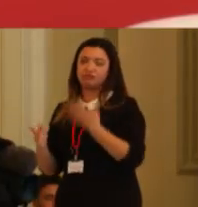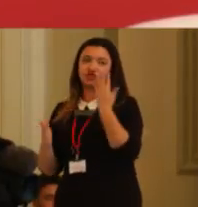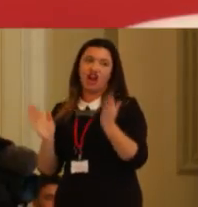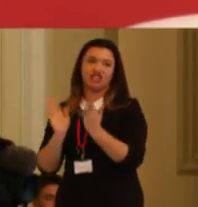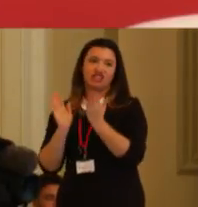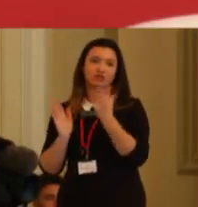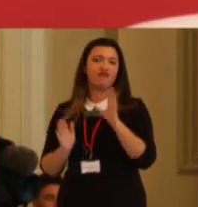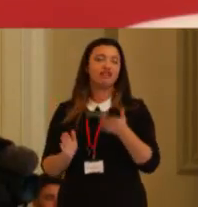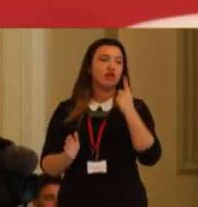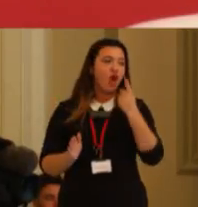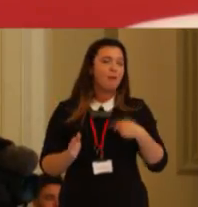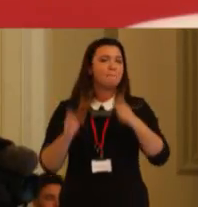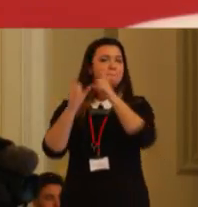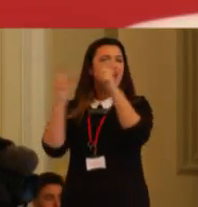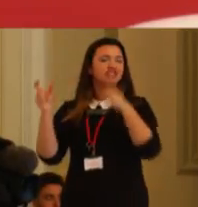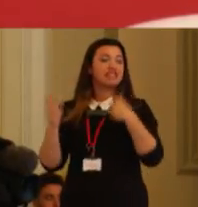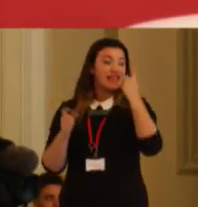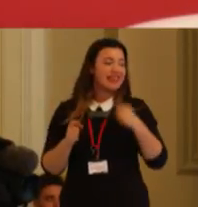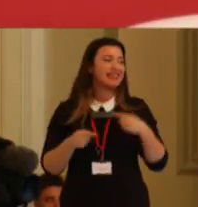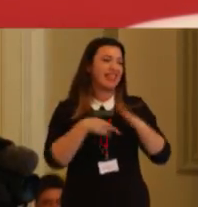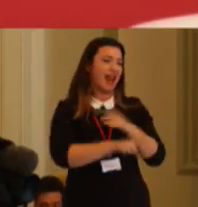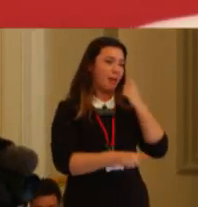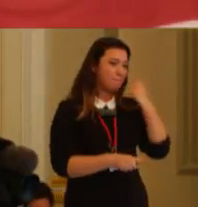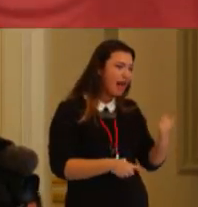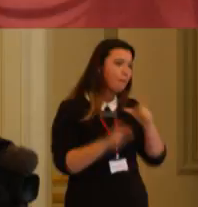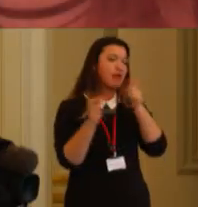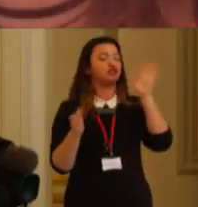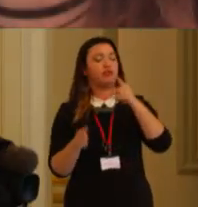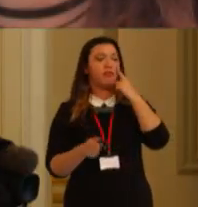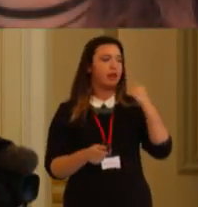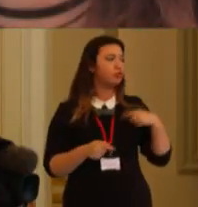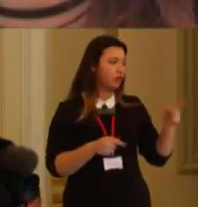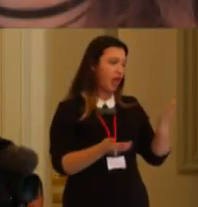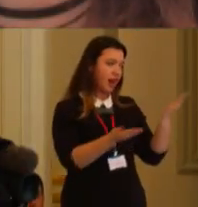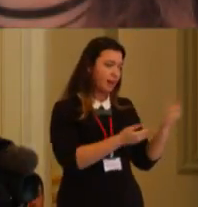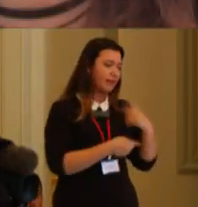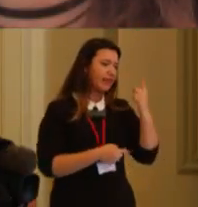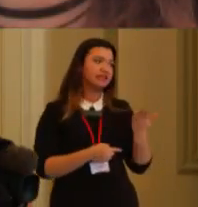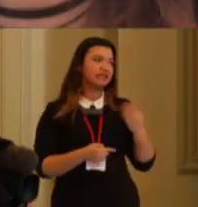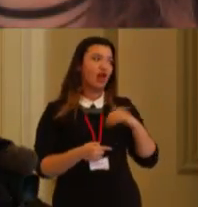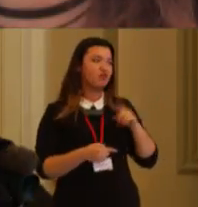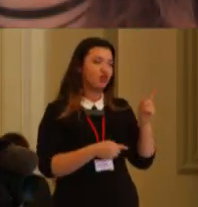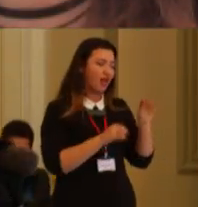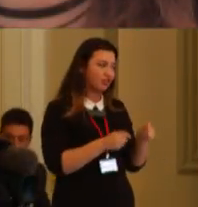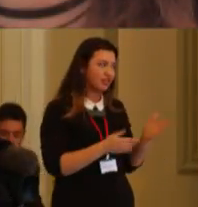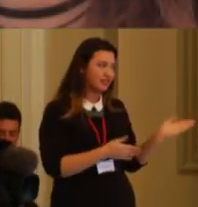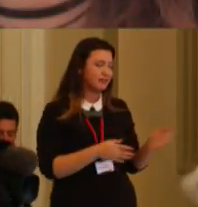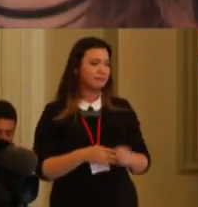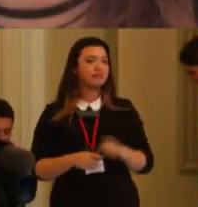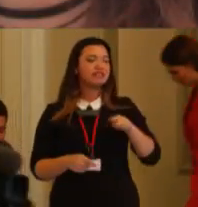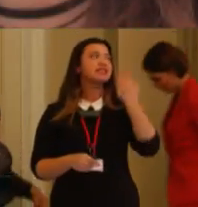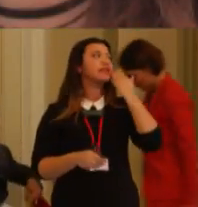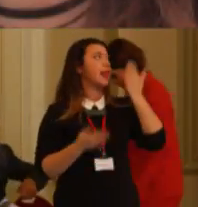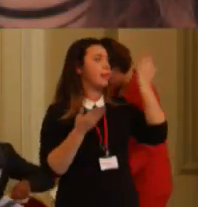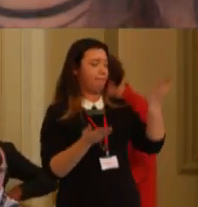independent from their mums and dads, they want to marry and set up a family of their own. Right, let's go through it from